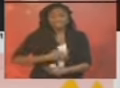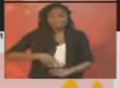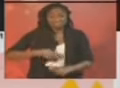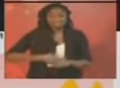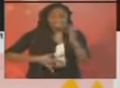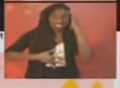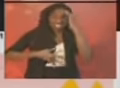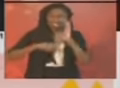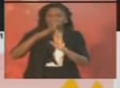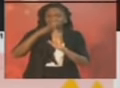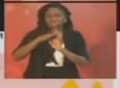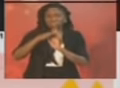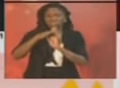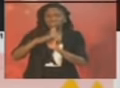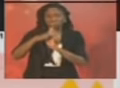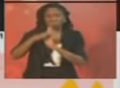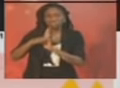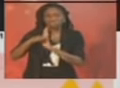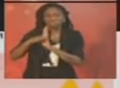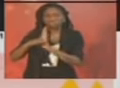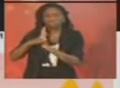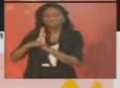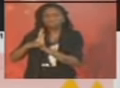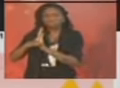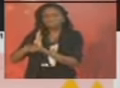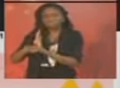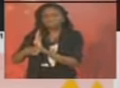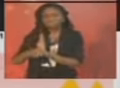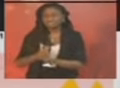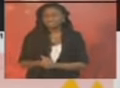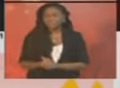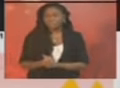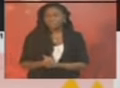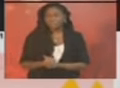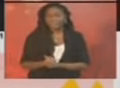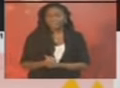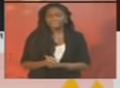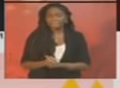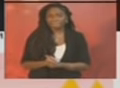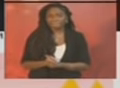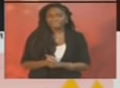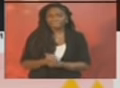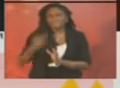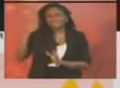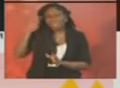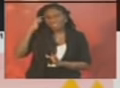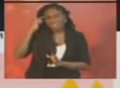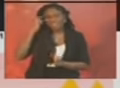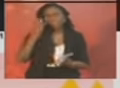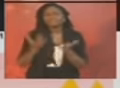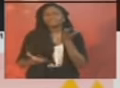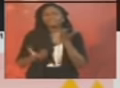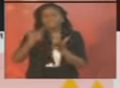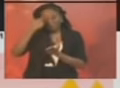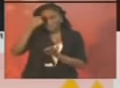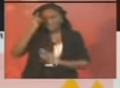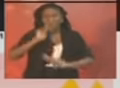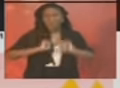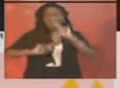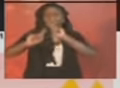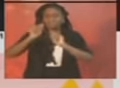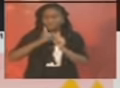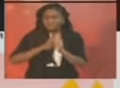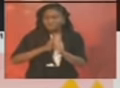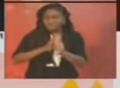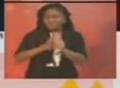seeing in both less than 5 and greater than 5. And of course, they can all be linked to the public health measures that have been put in place.